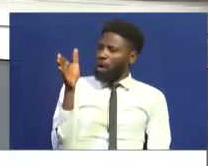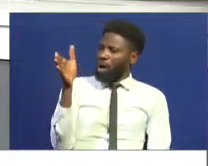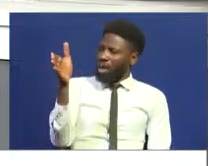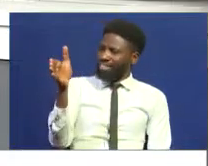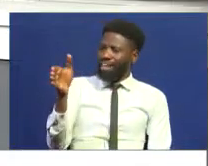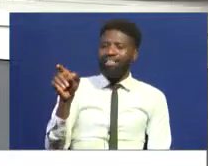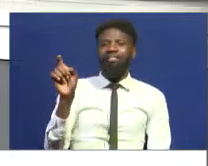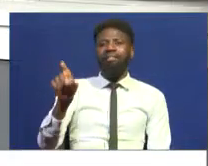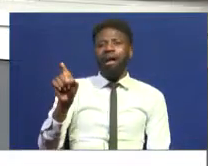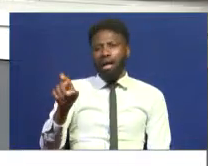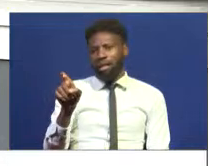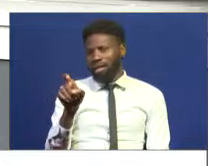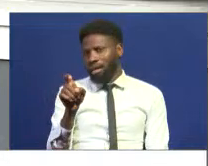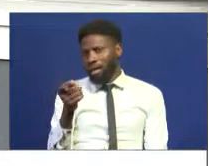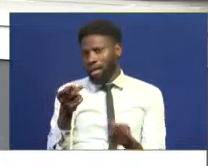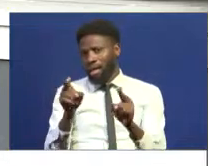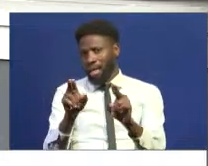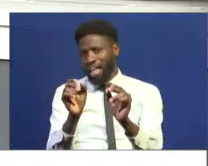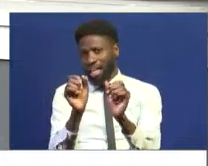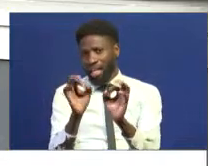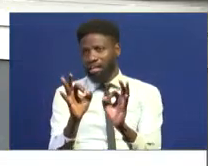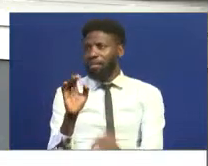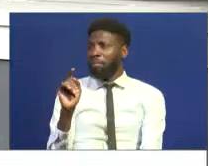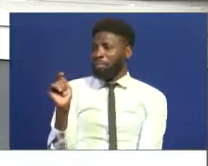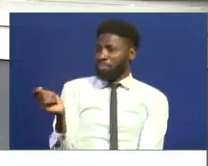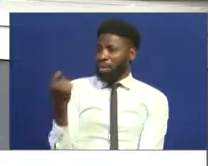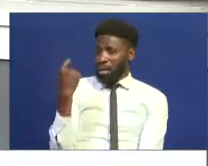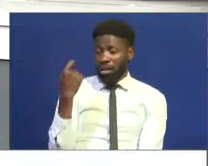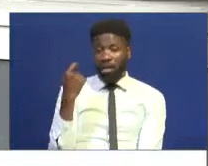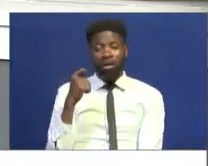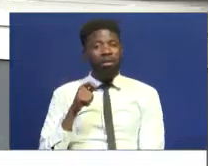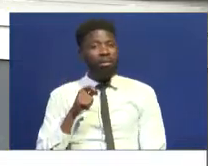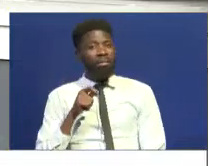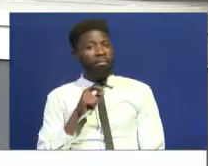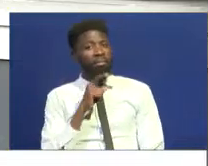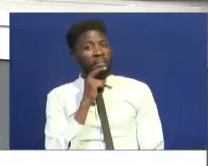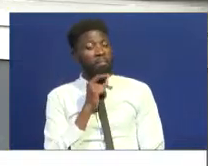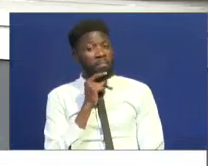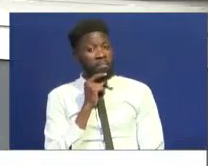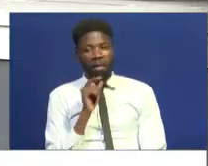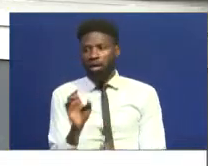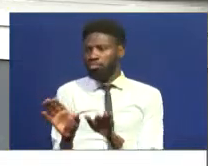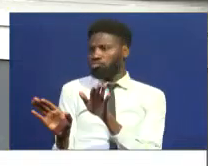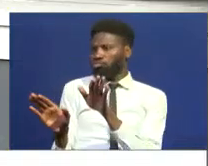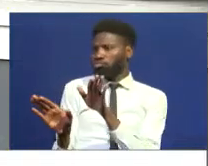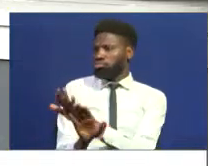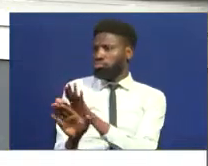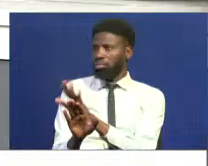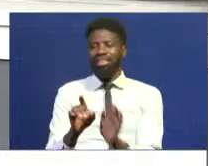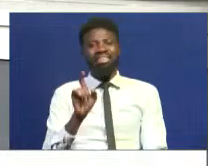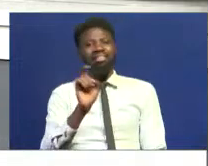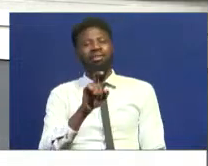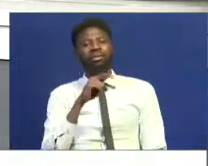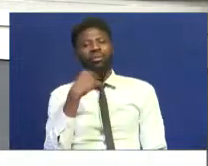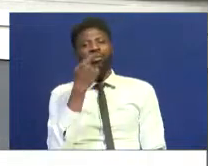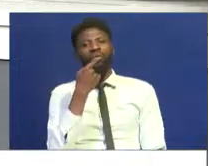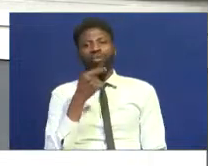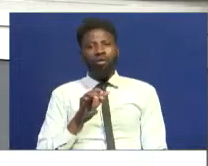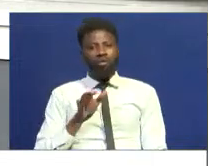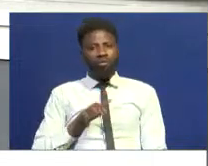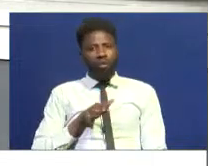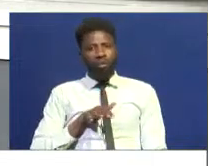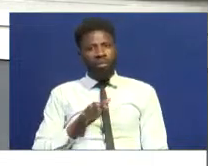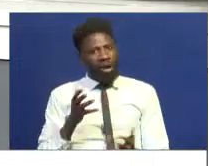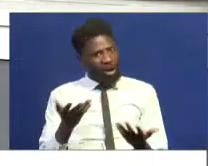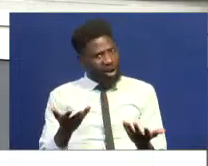if the president is a male, then the deputy should be a female, and vice